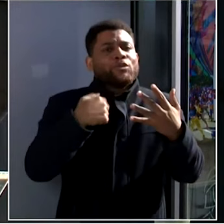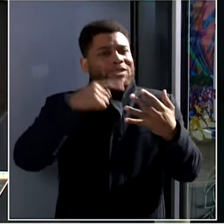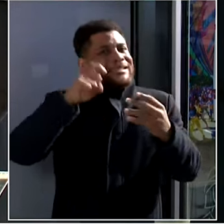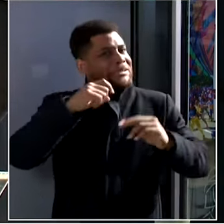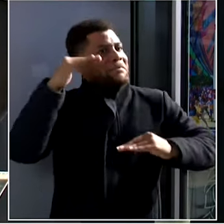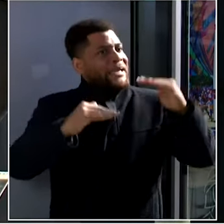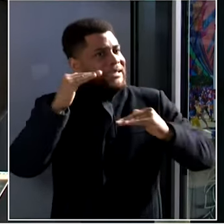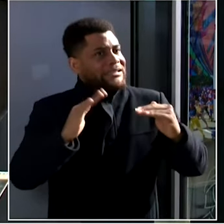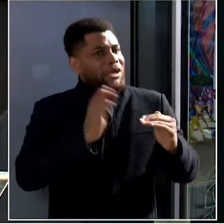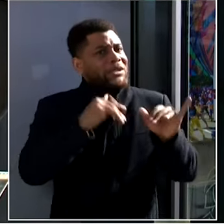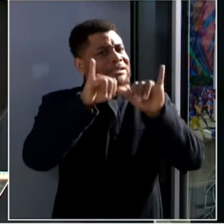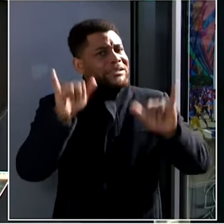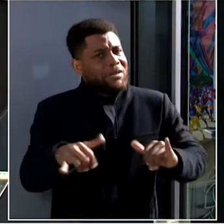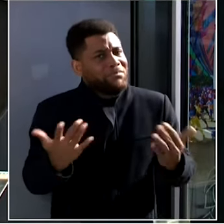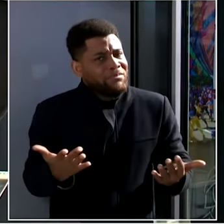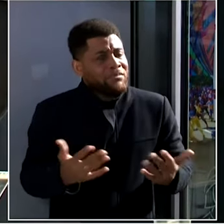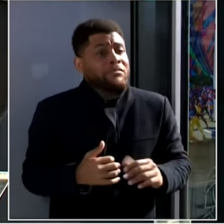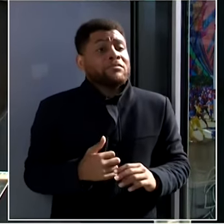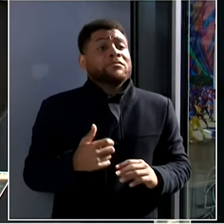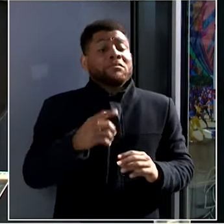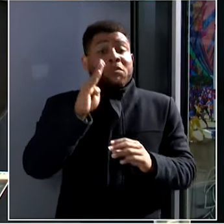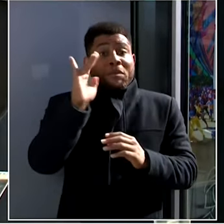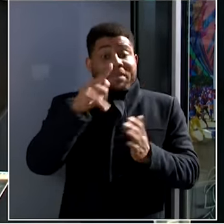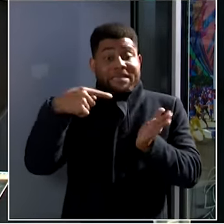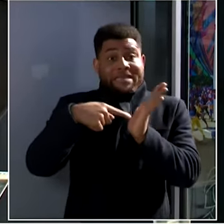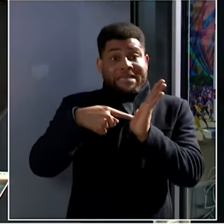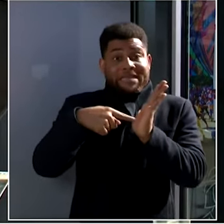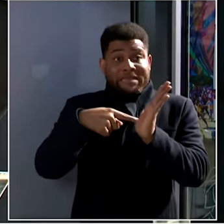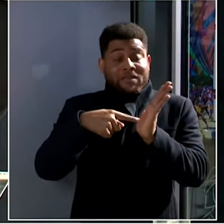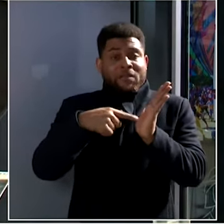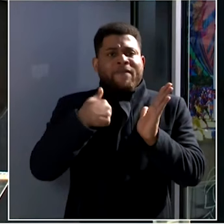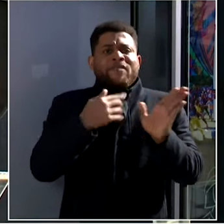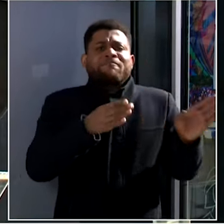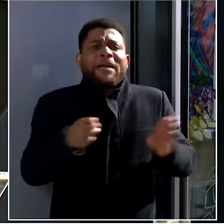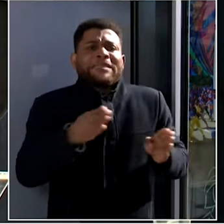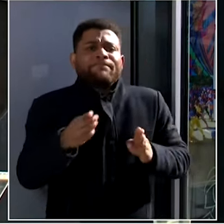are some things in this bill that help us get there. They include part of my Act Now